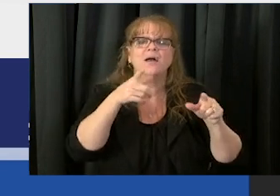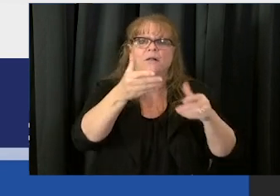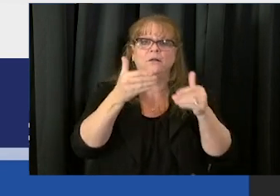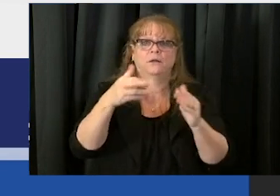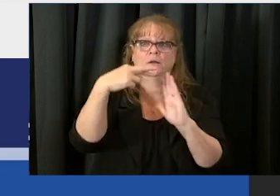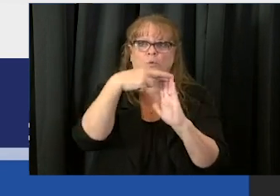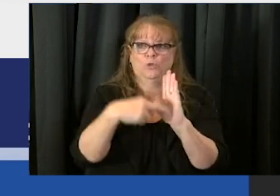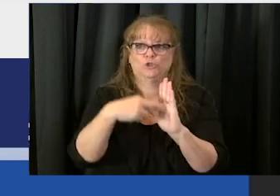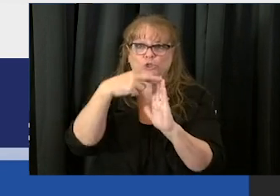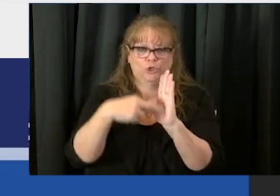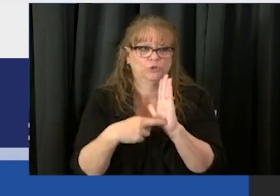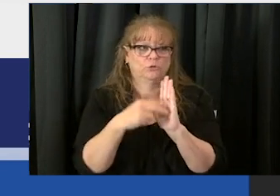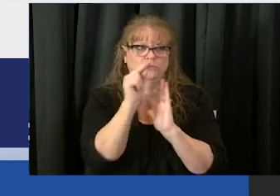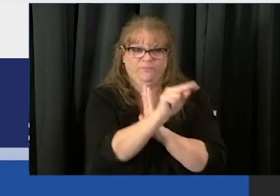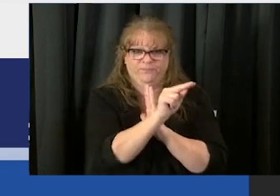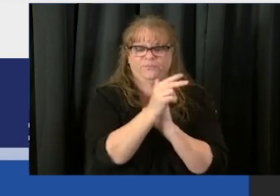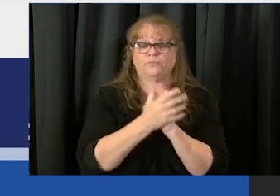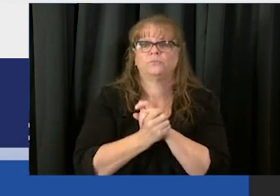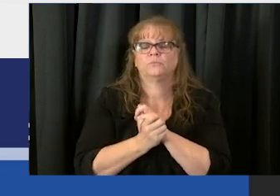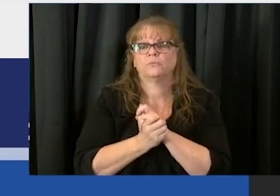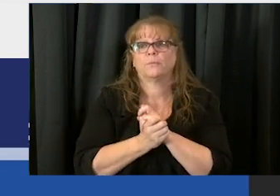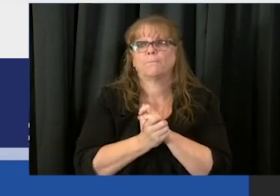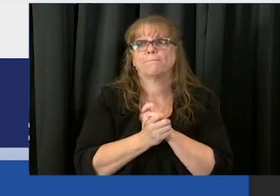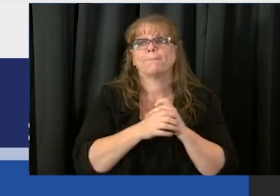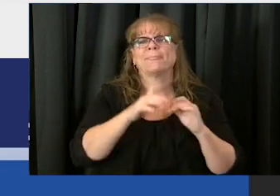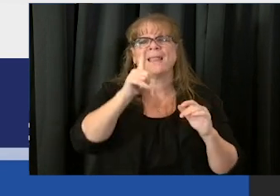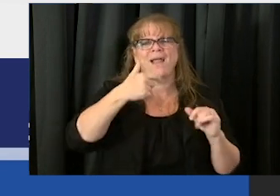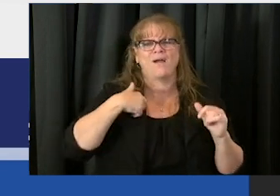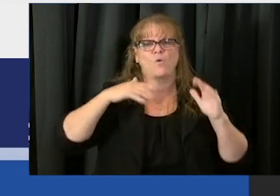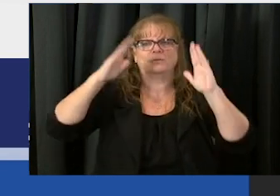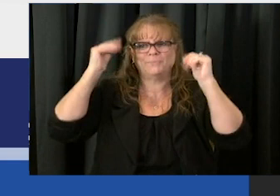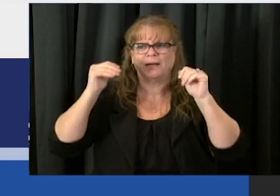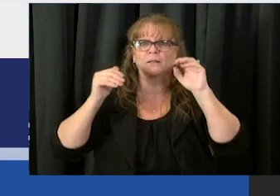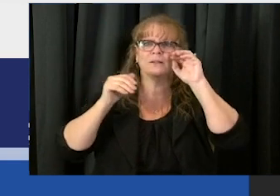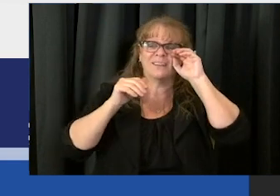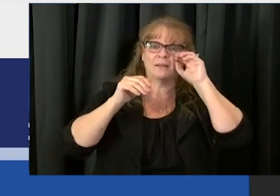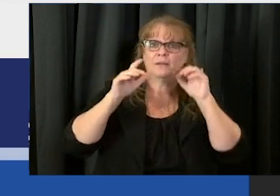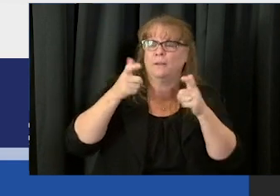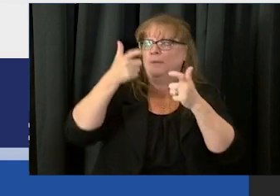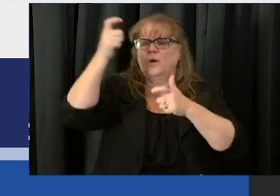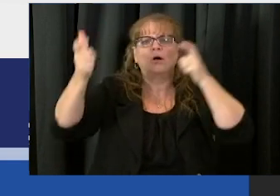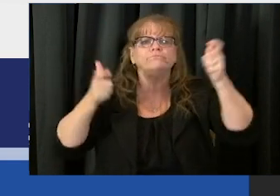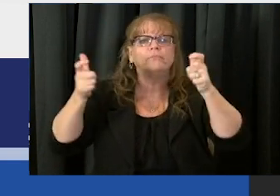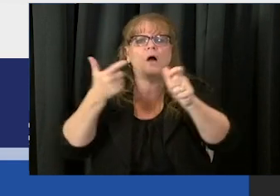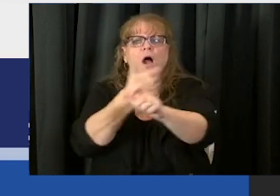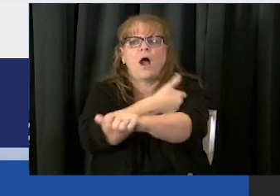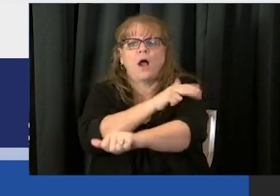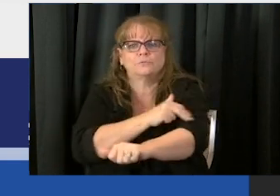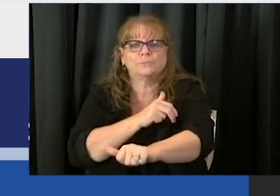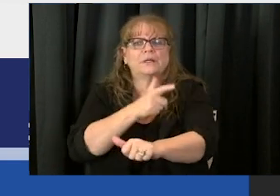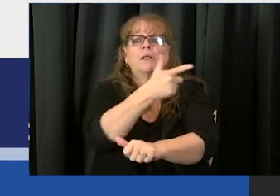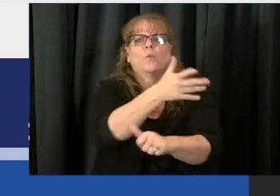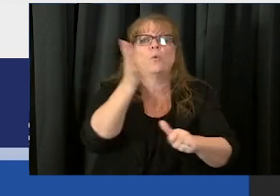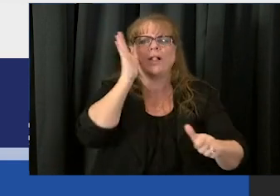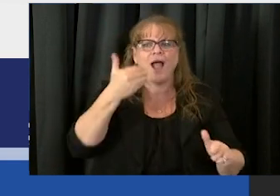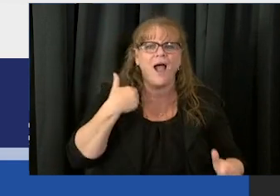of the hospital capacity in the state will be on online portal systems in the next week or so. So right now we're going to talk about UC Health,